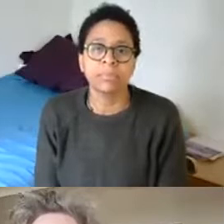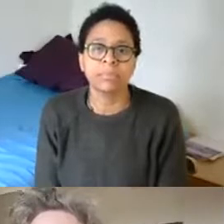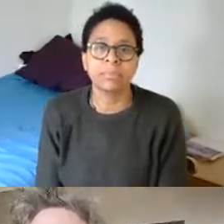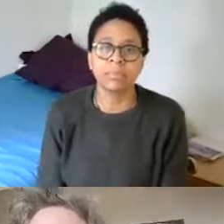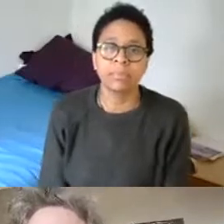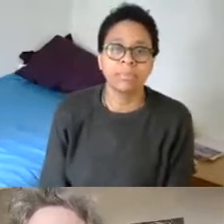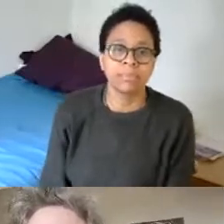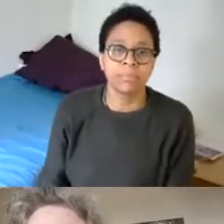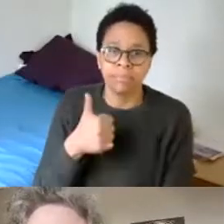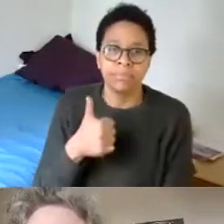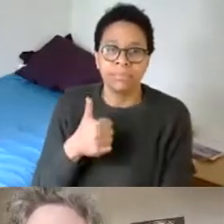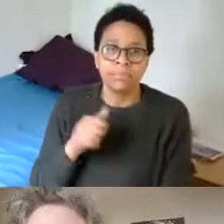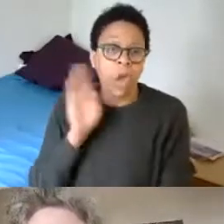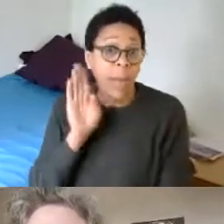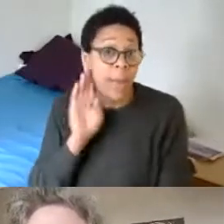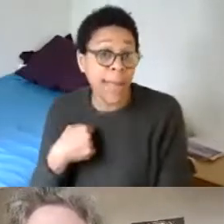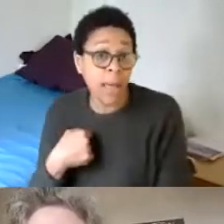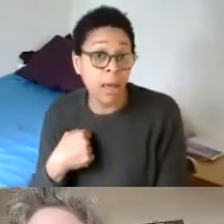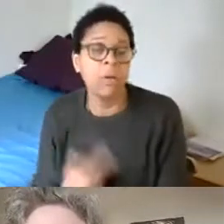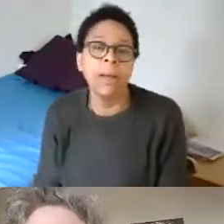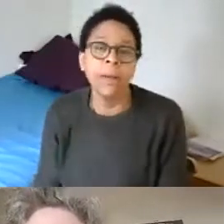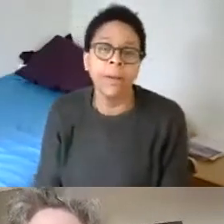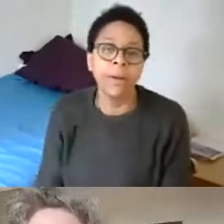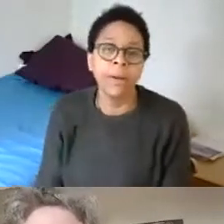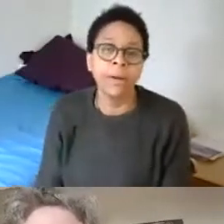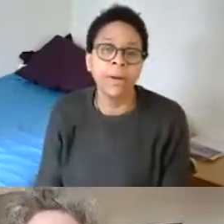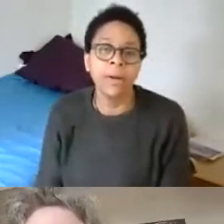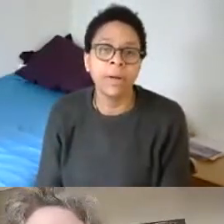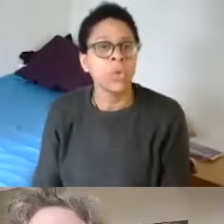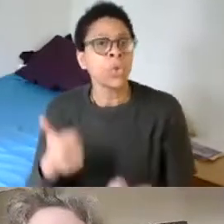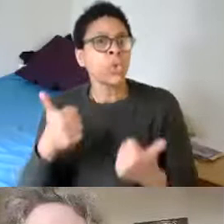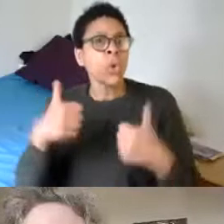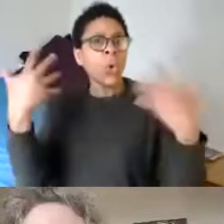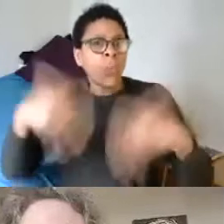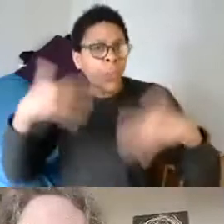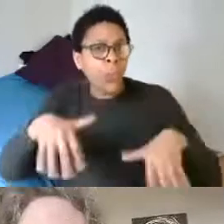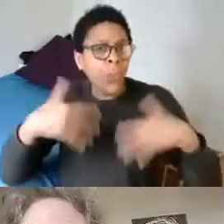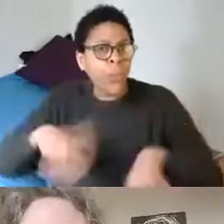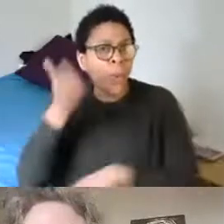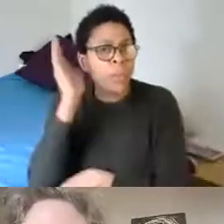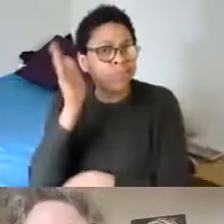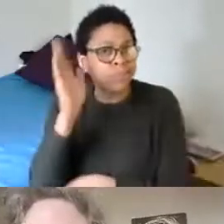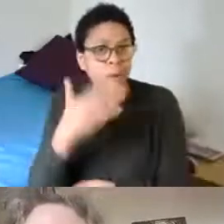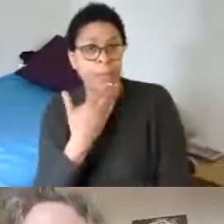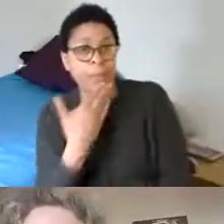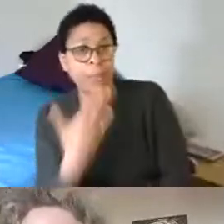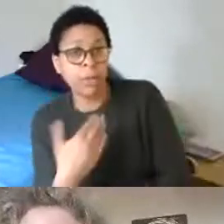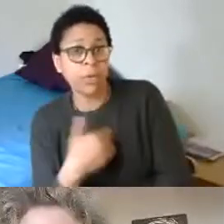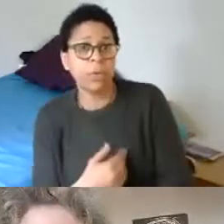now? Yeah, we can hear you now. Yeah. I thought that was a wonderful presentation. Thank you very